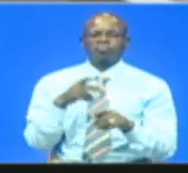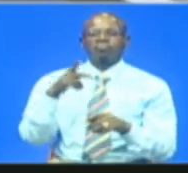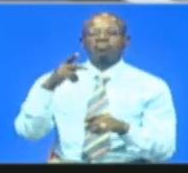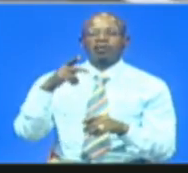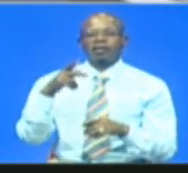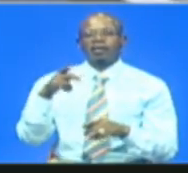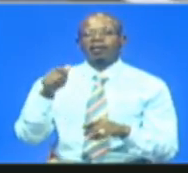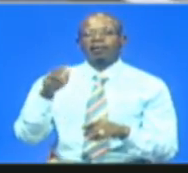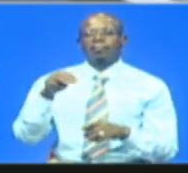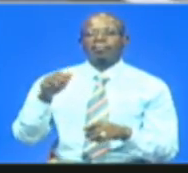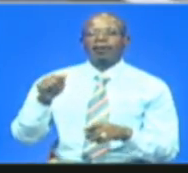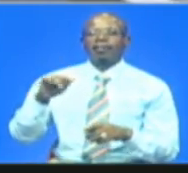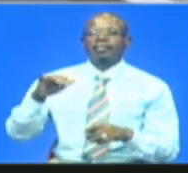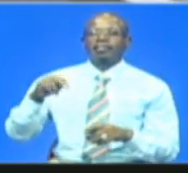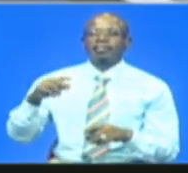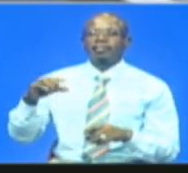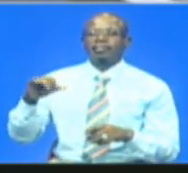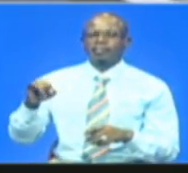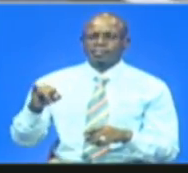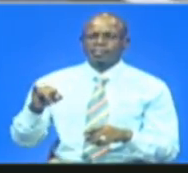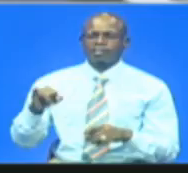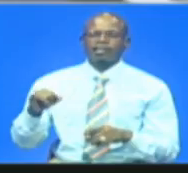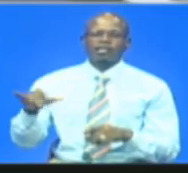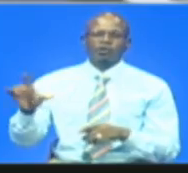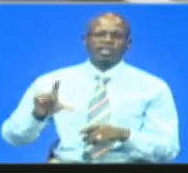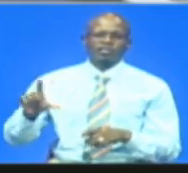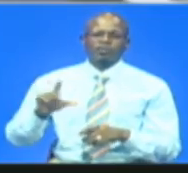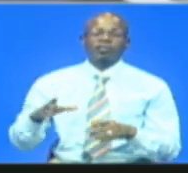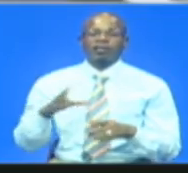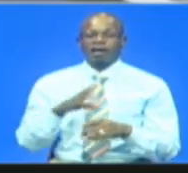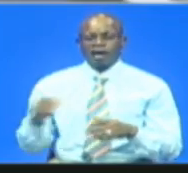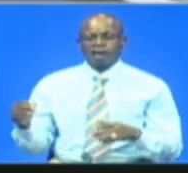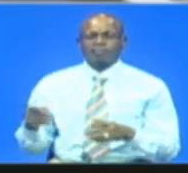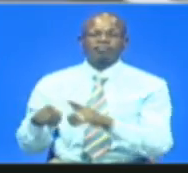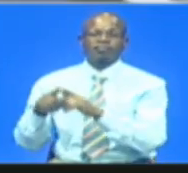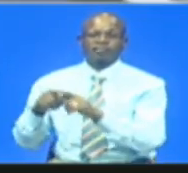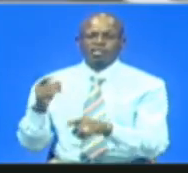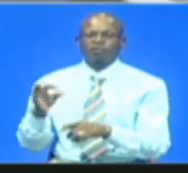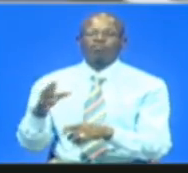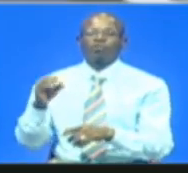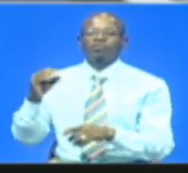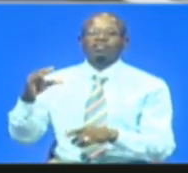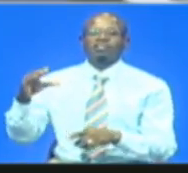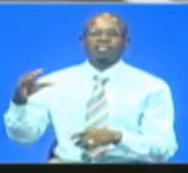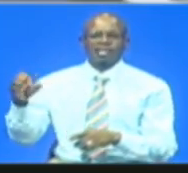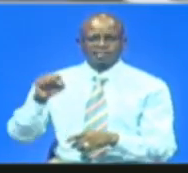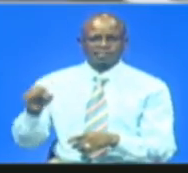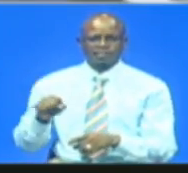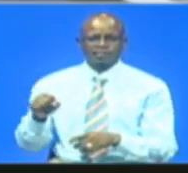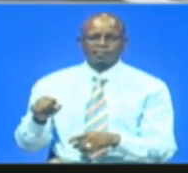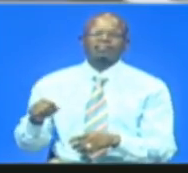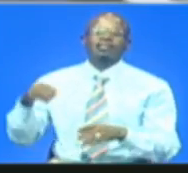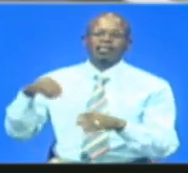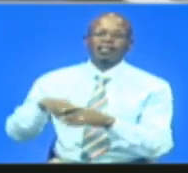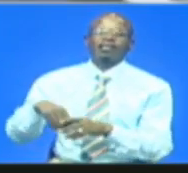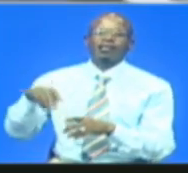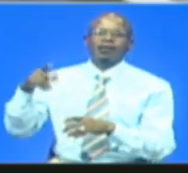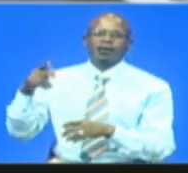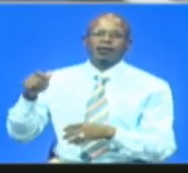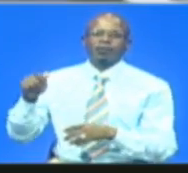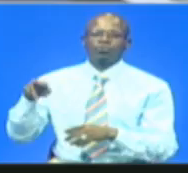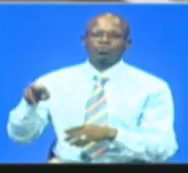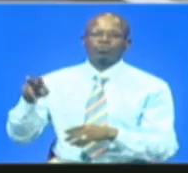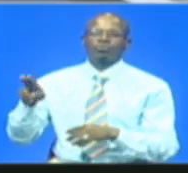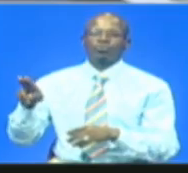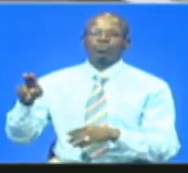Tharakanithi County on Tuesday and Chuka OCS Joseph Kenyo yesterday in Karurumo is underway as authorities seek to